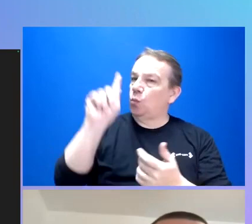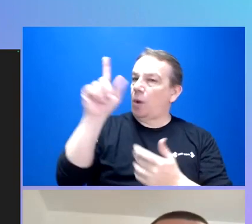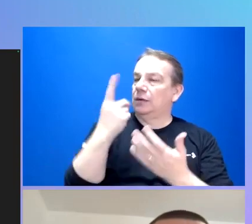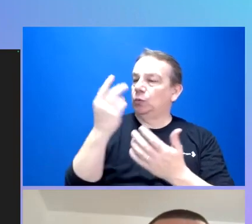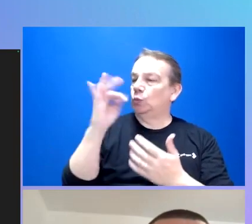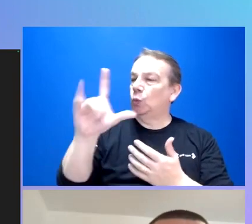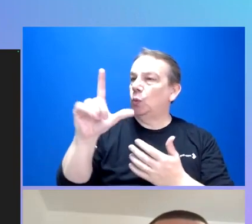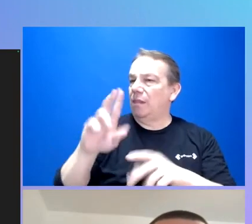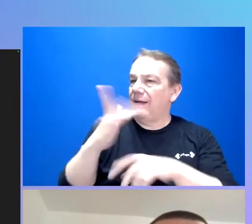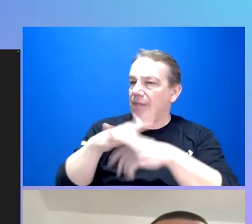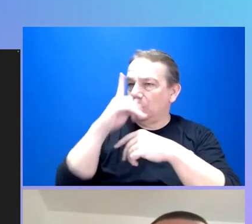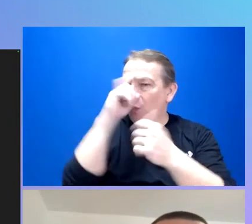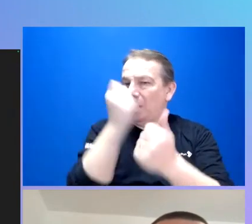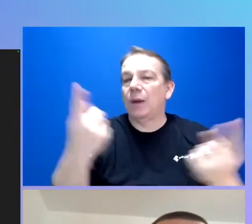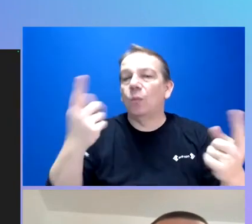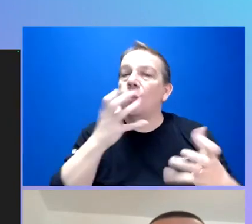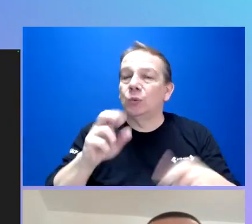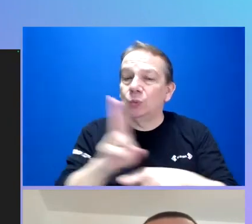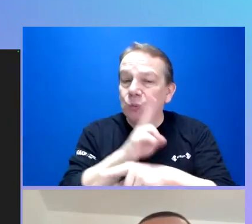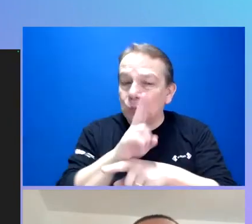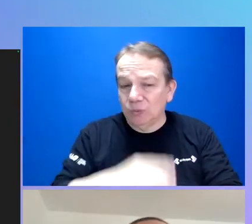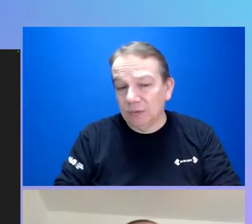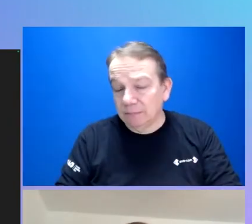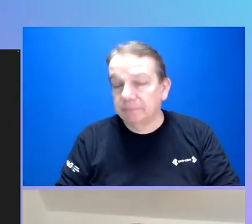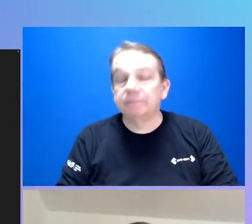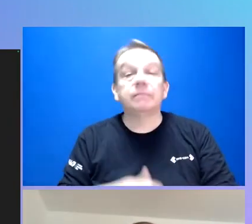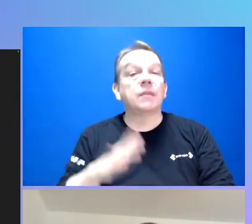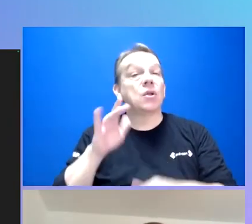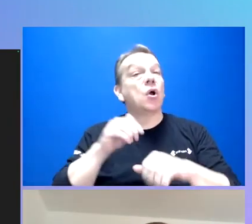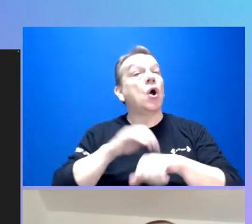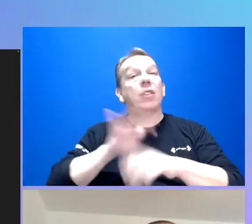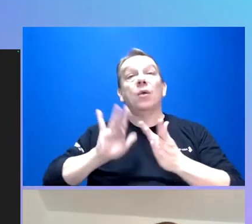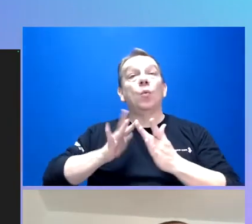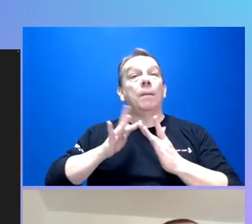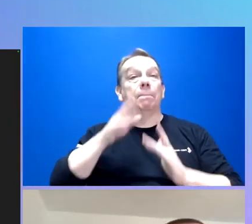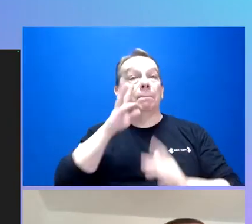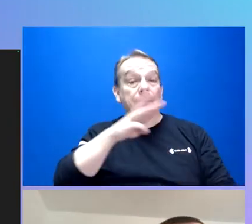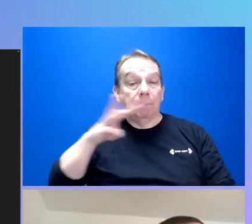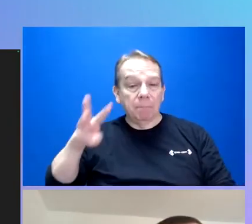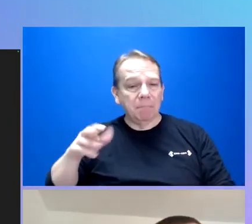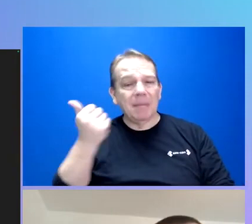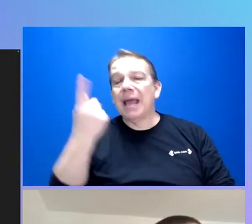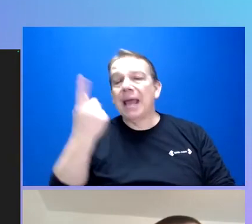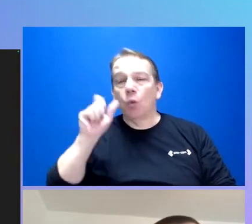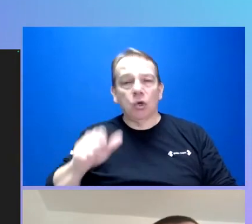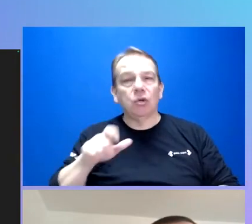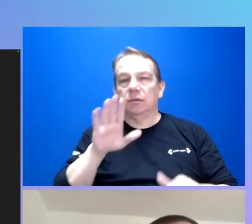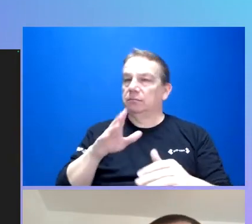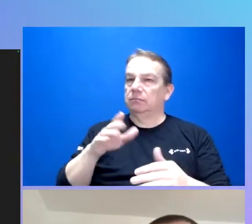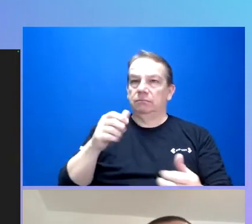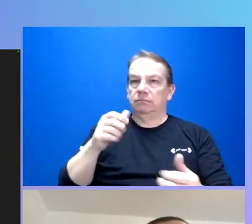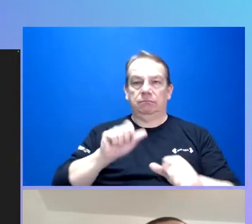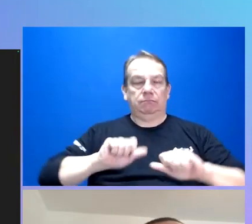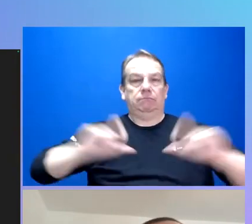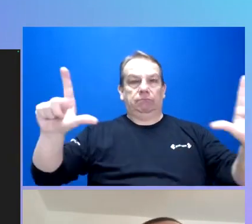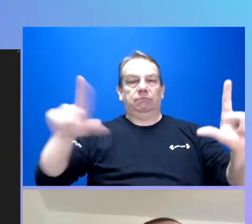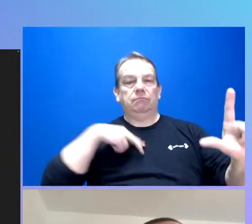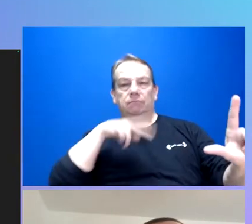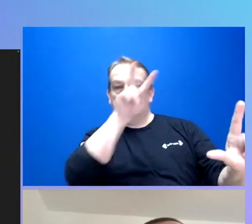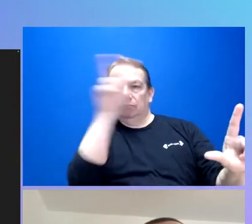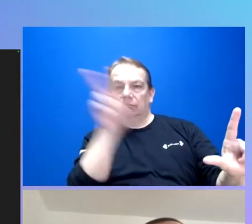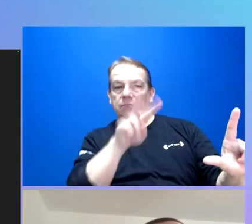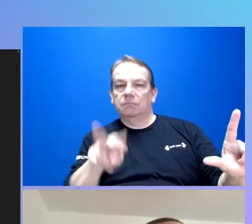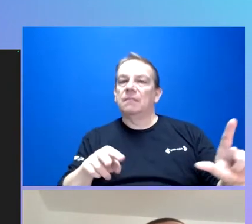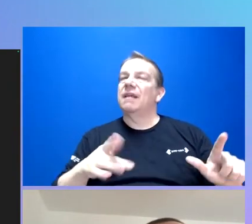to use them. On the web, literally anyone could encounter your interface, and with a variety of different